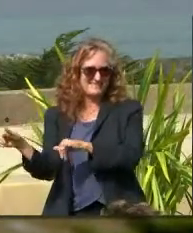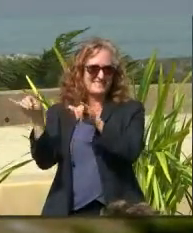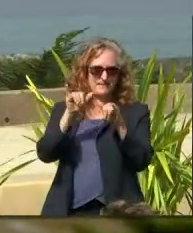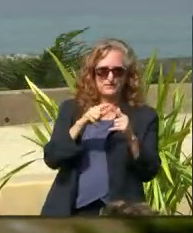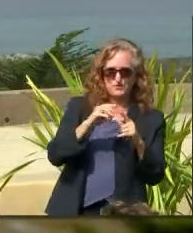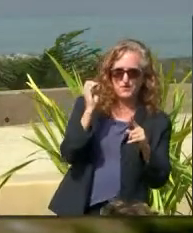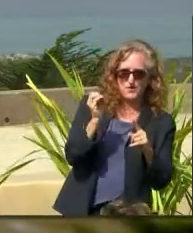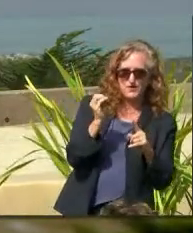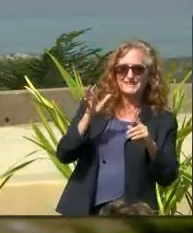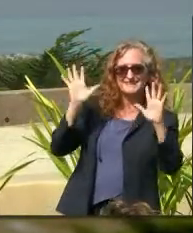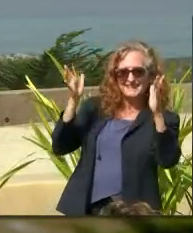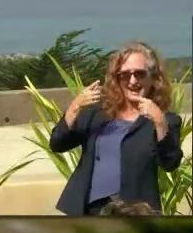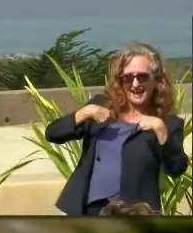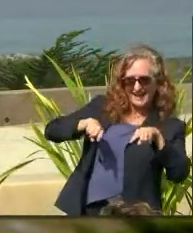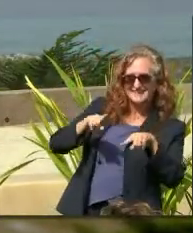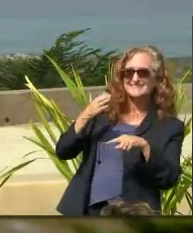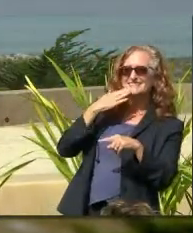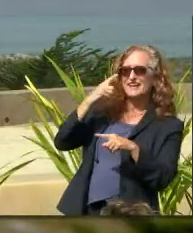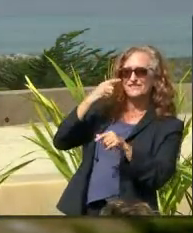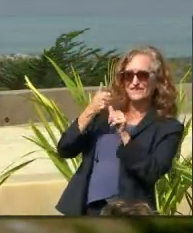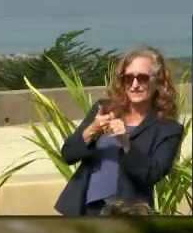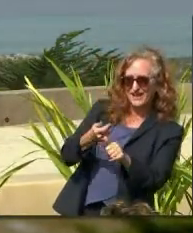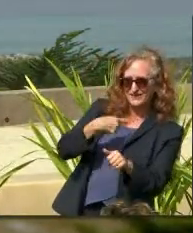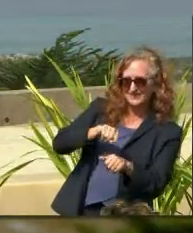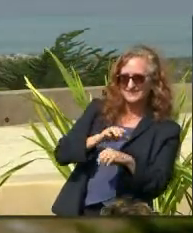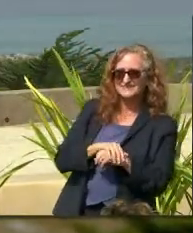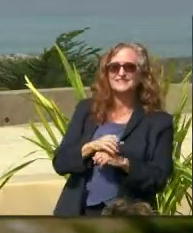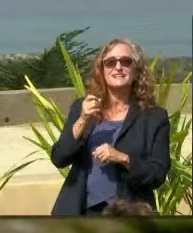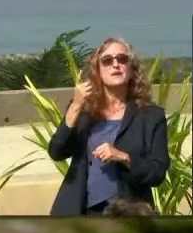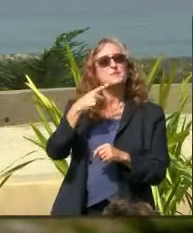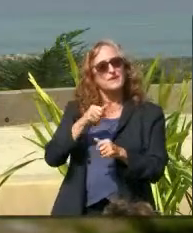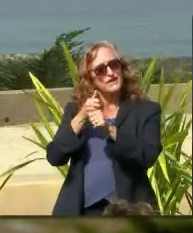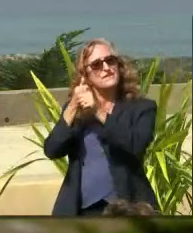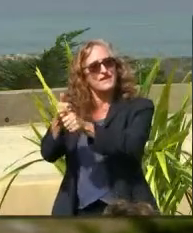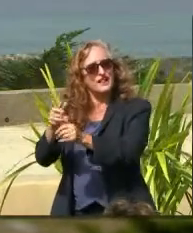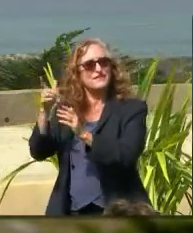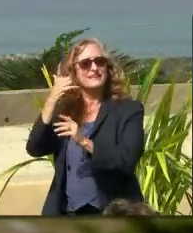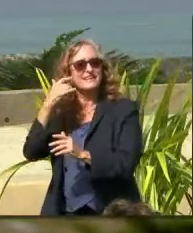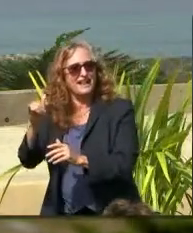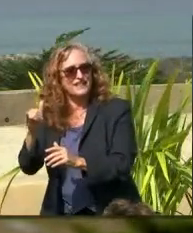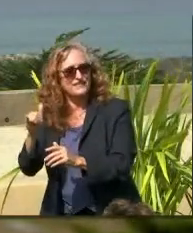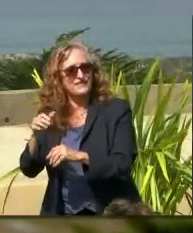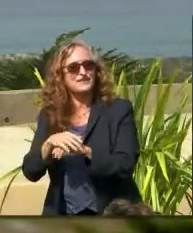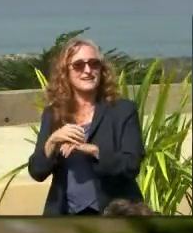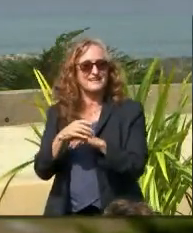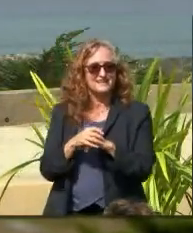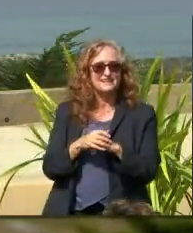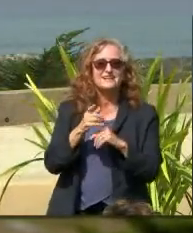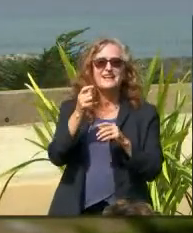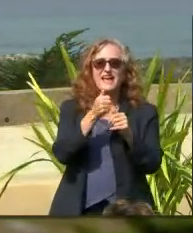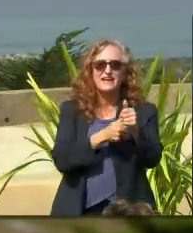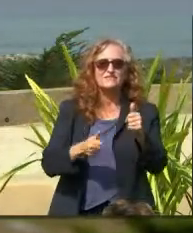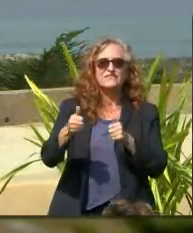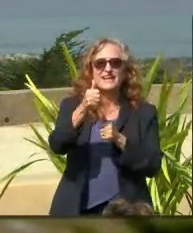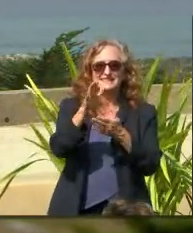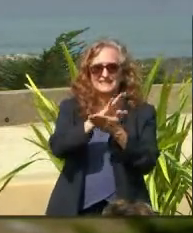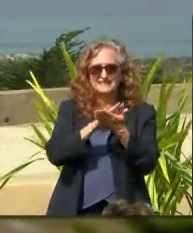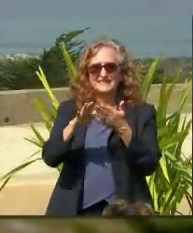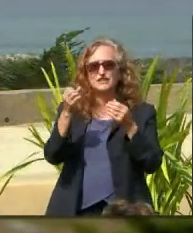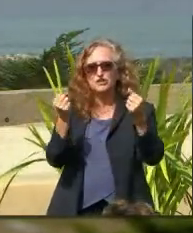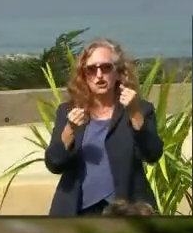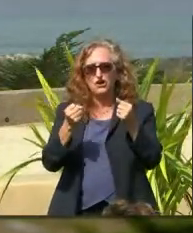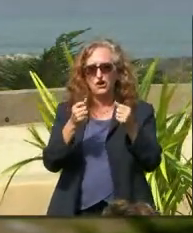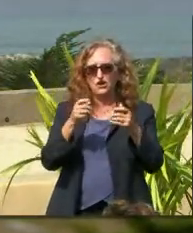we are following California in another measure. We are developing our own advanced Clean Cars 2